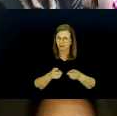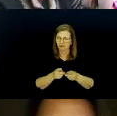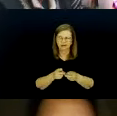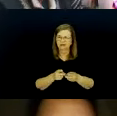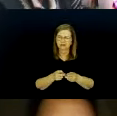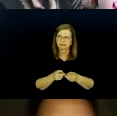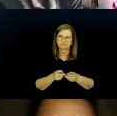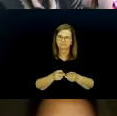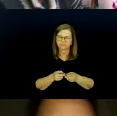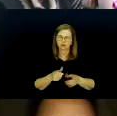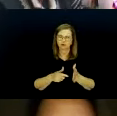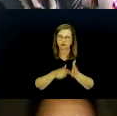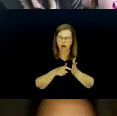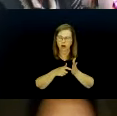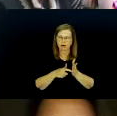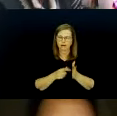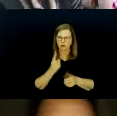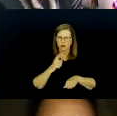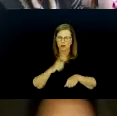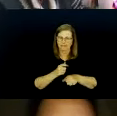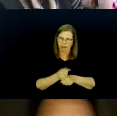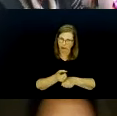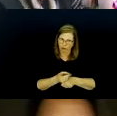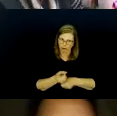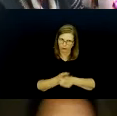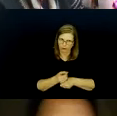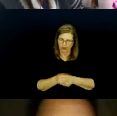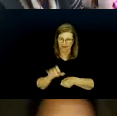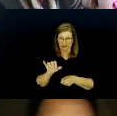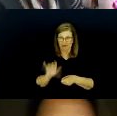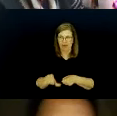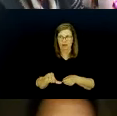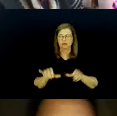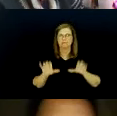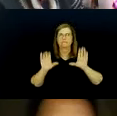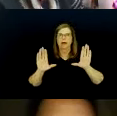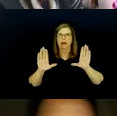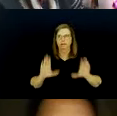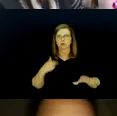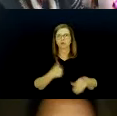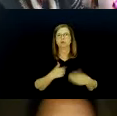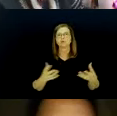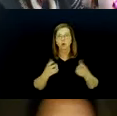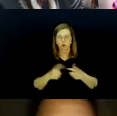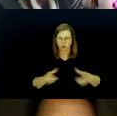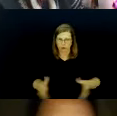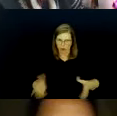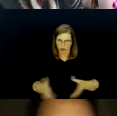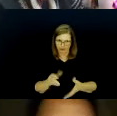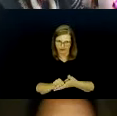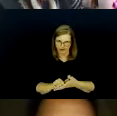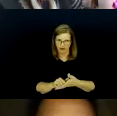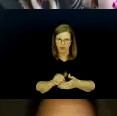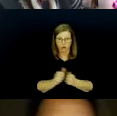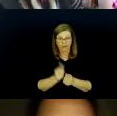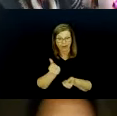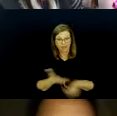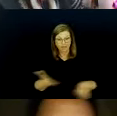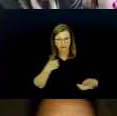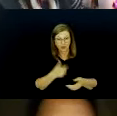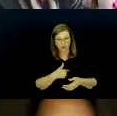are requiring it one time per year. That's fabulous. We want to encourage that. So with everything we